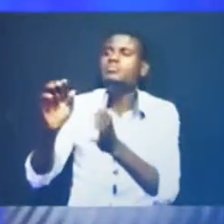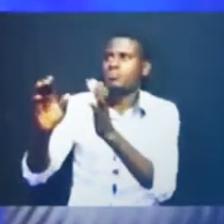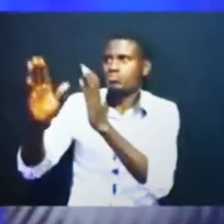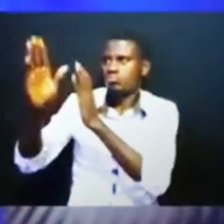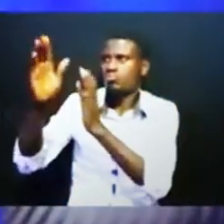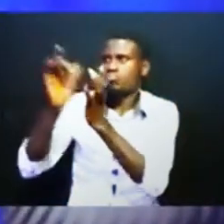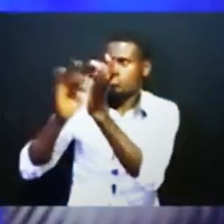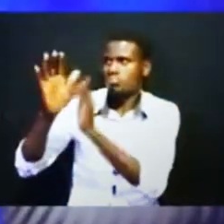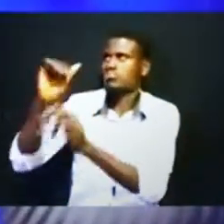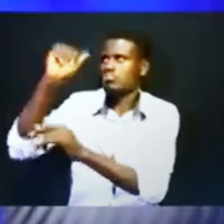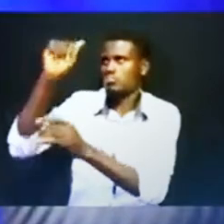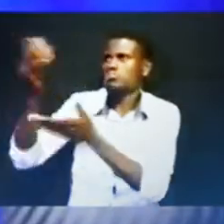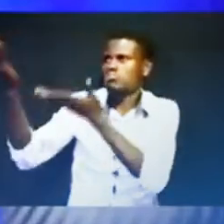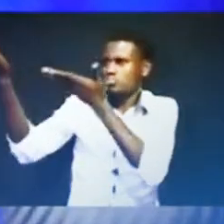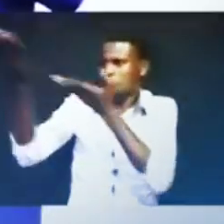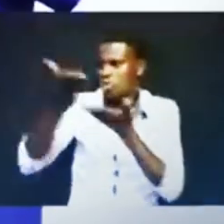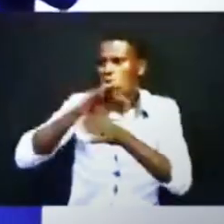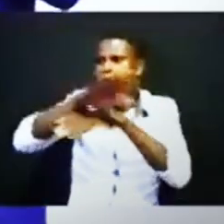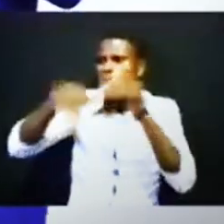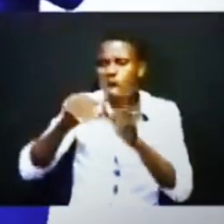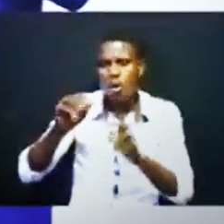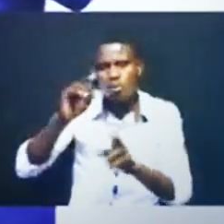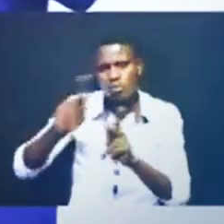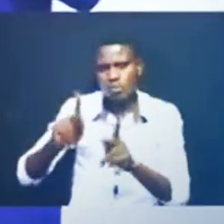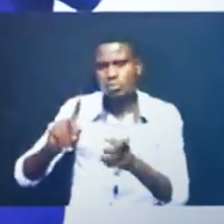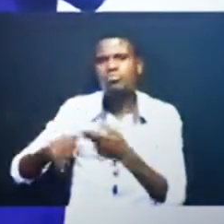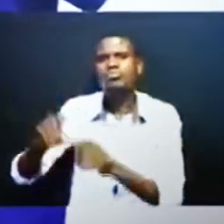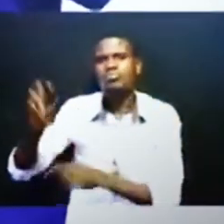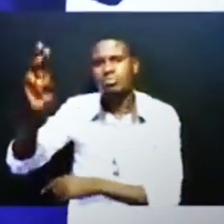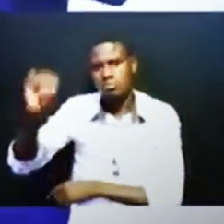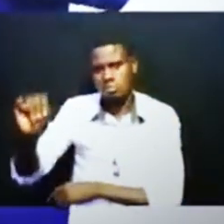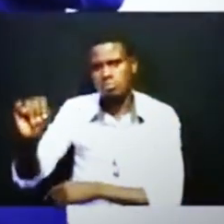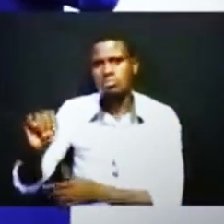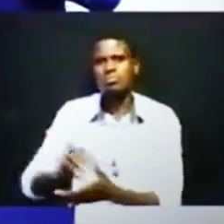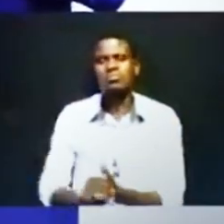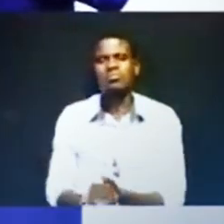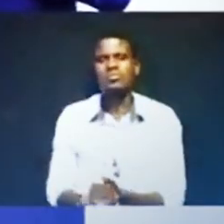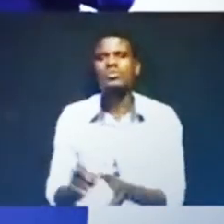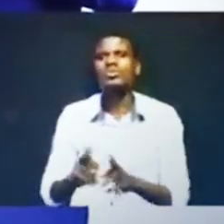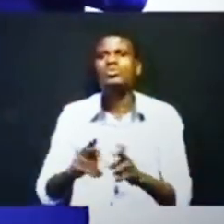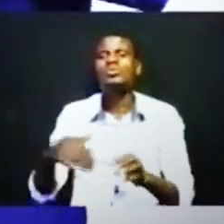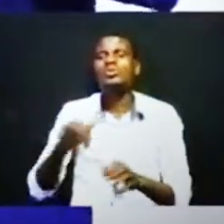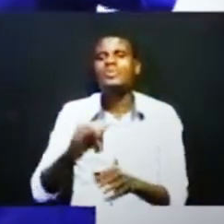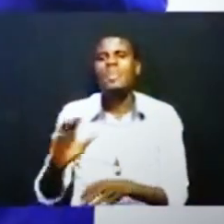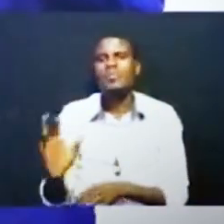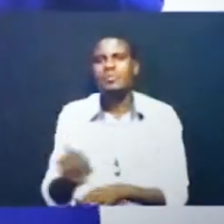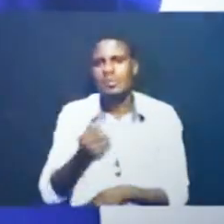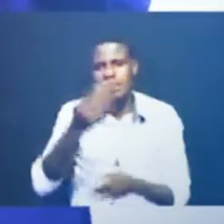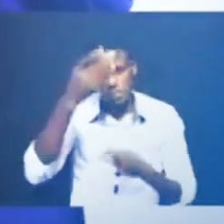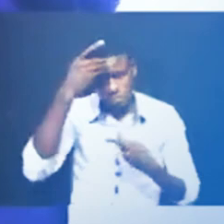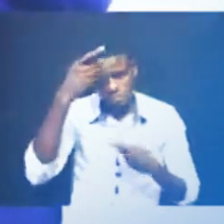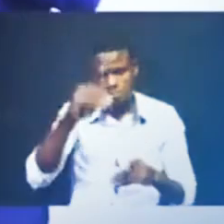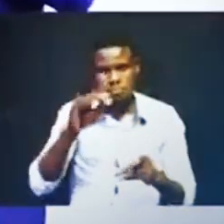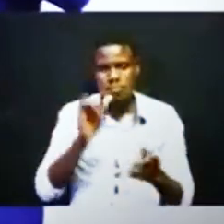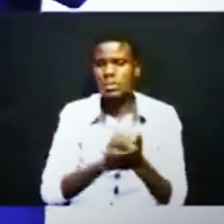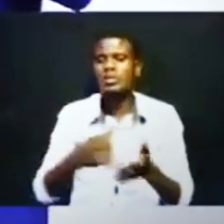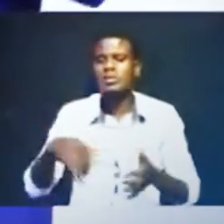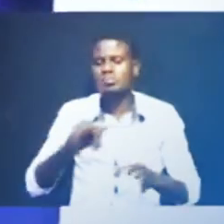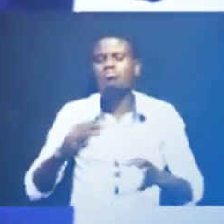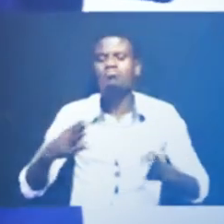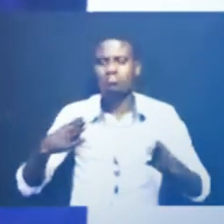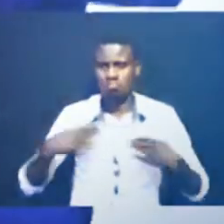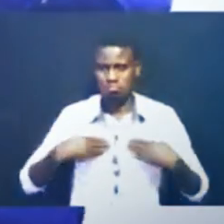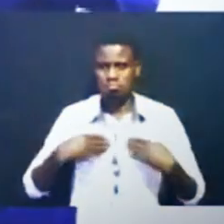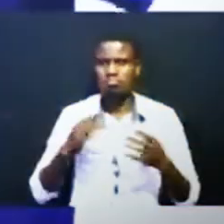men on the church. Soon they took a decision. And they will see a deny, son, now from you to give their life to